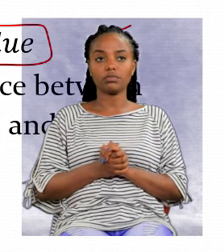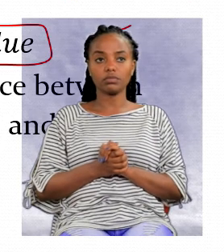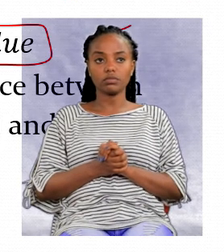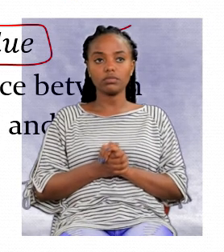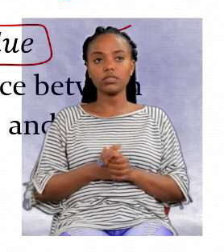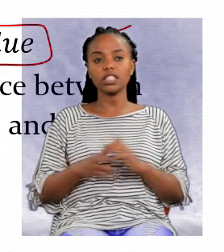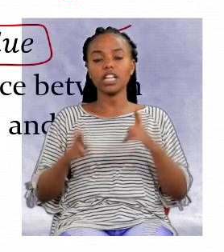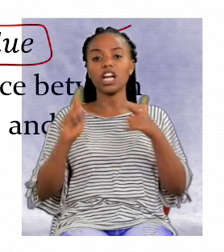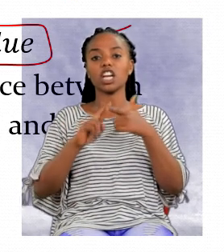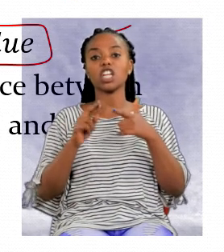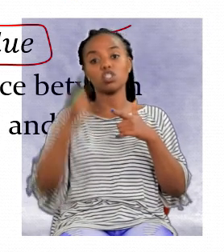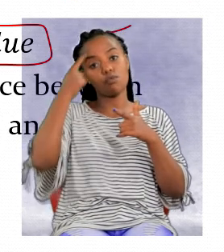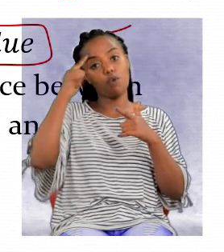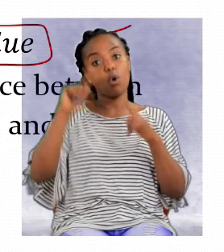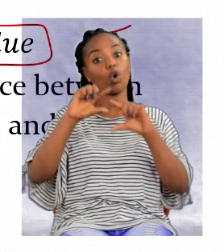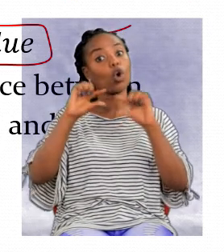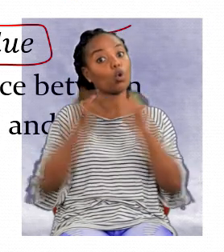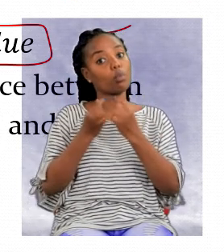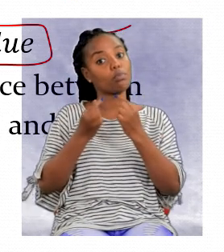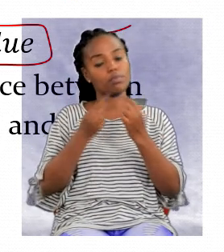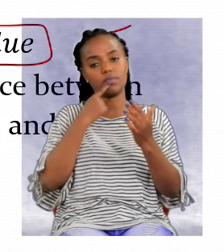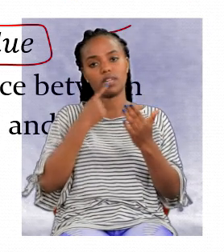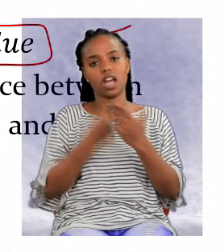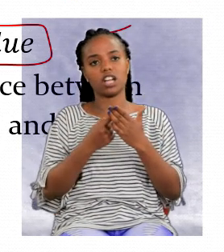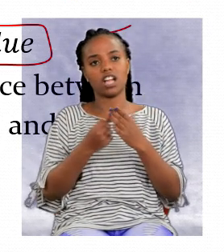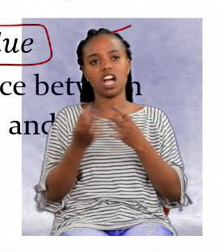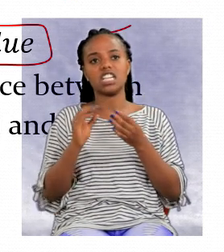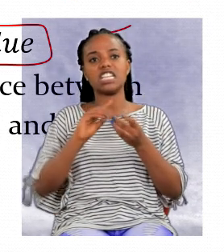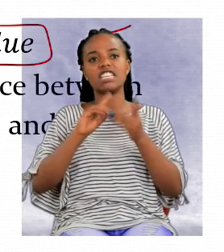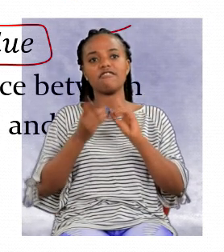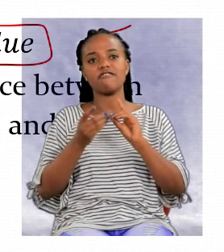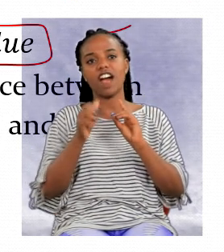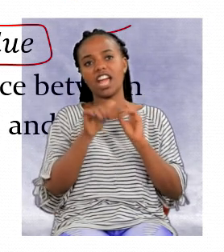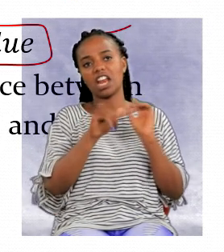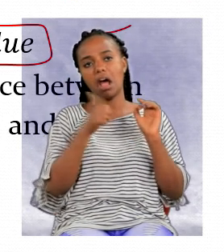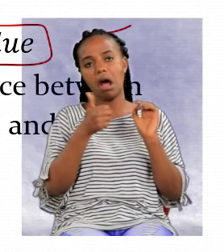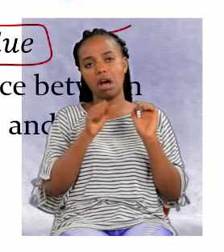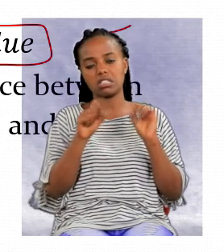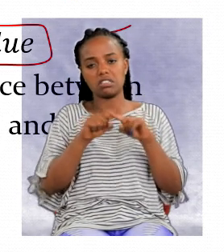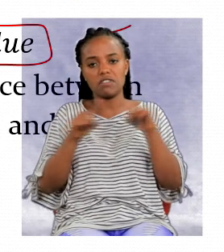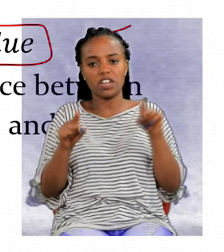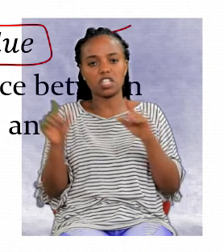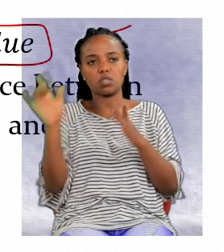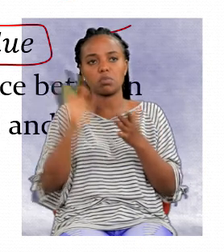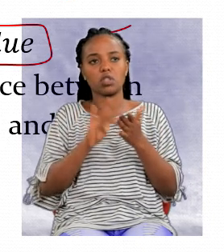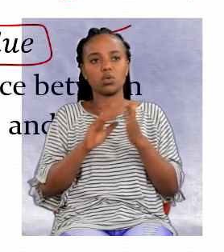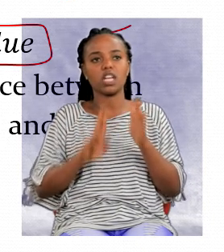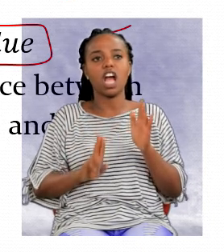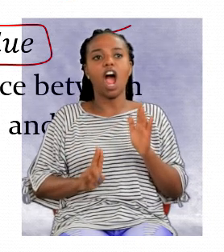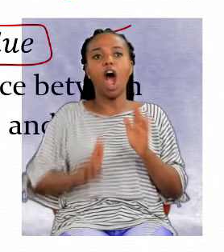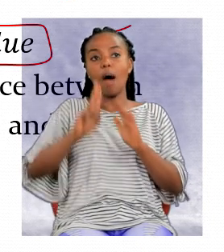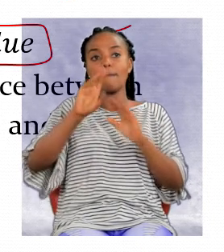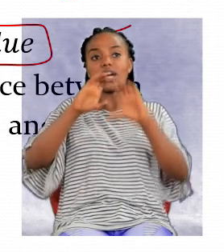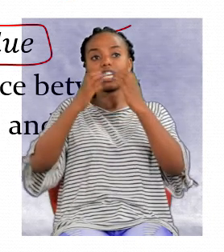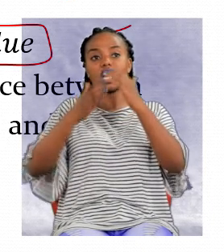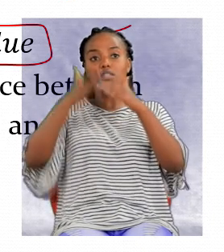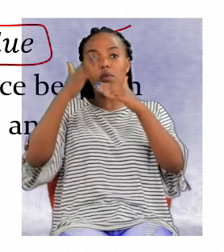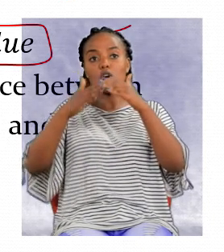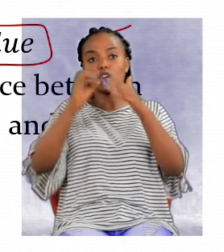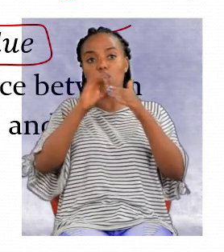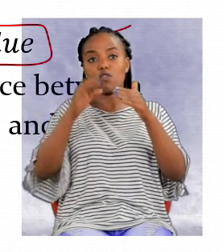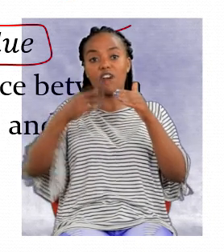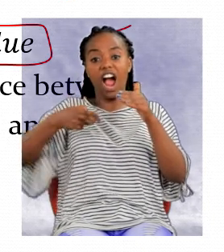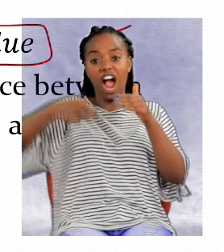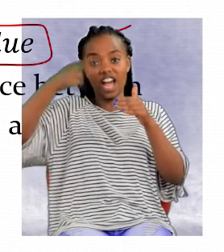Range for group data defined as the difference between upper class boundary of the